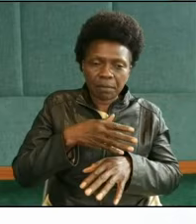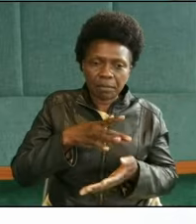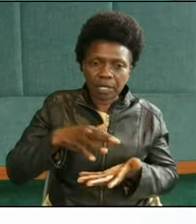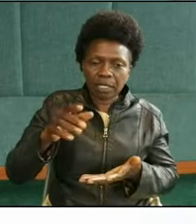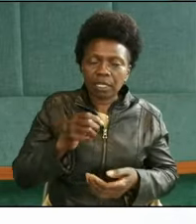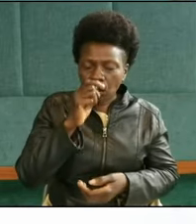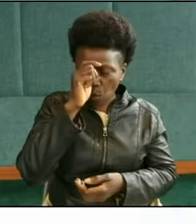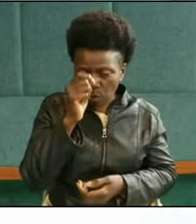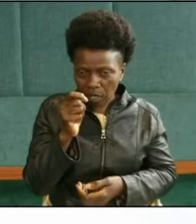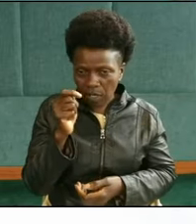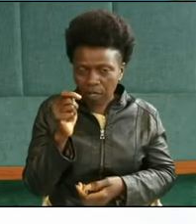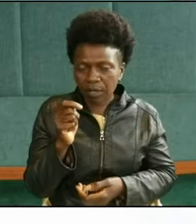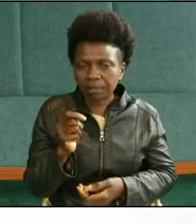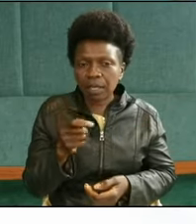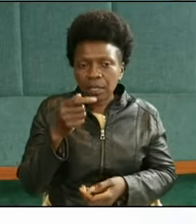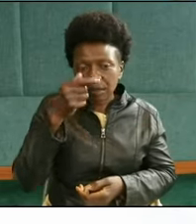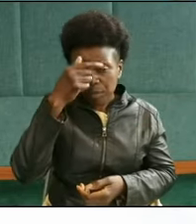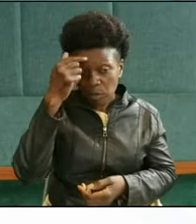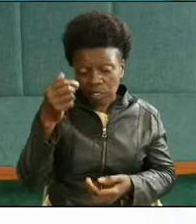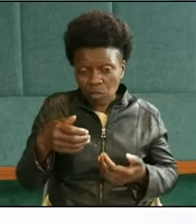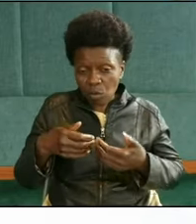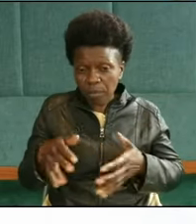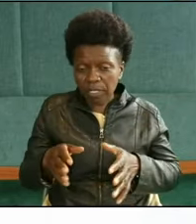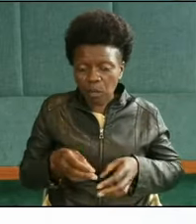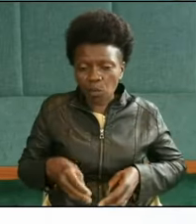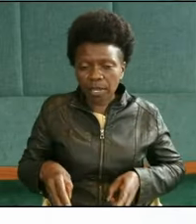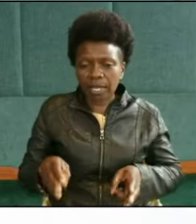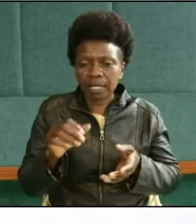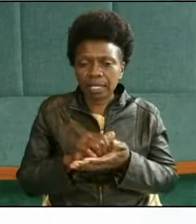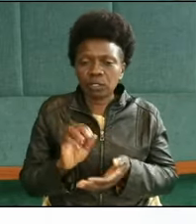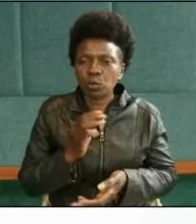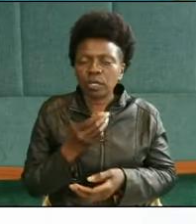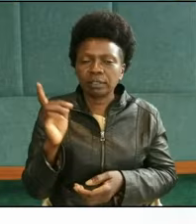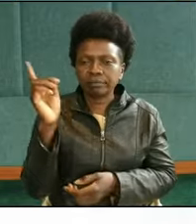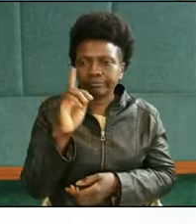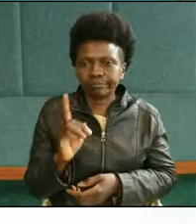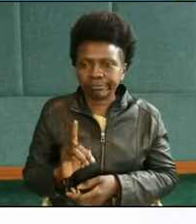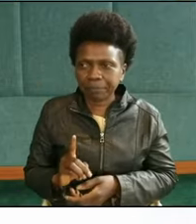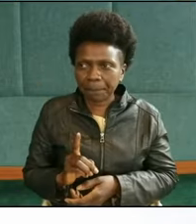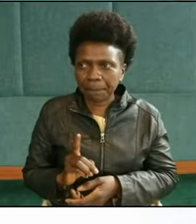to his name. Because he opened the way that we never believed